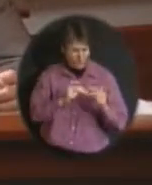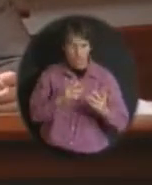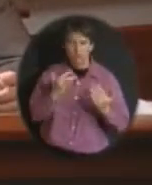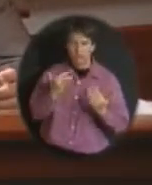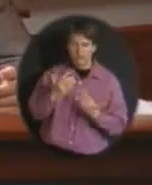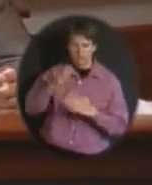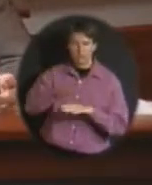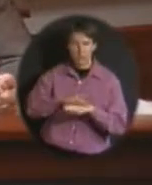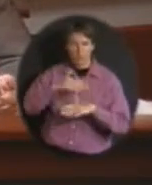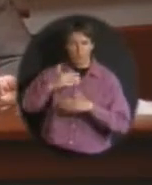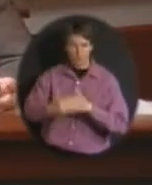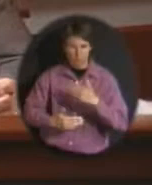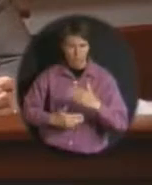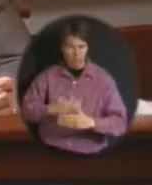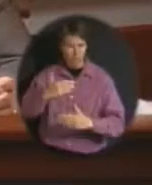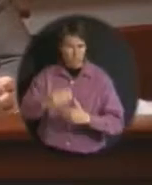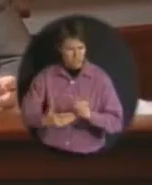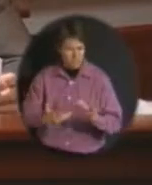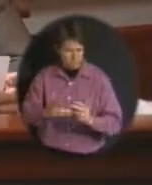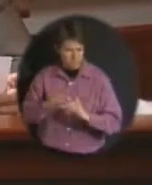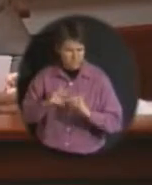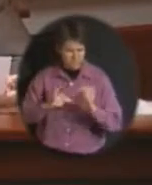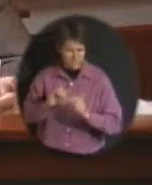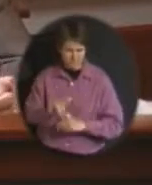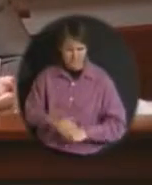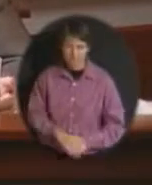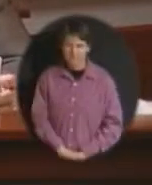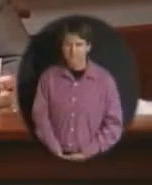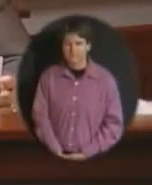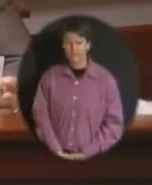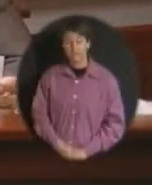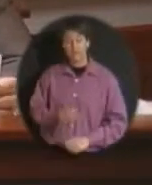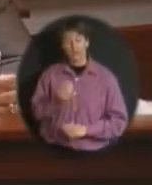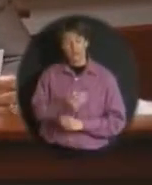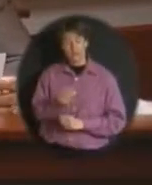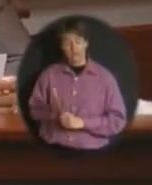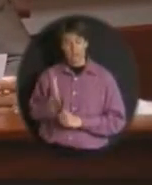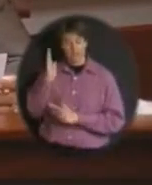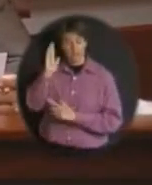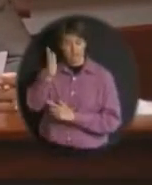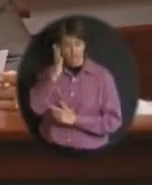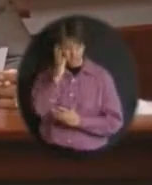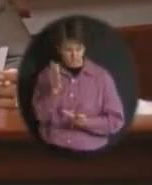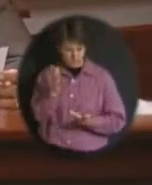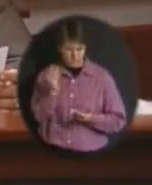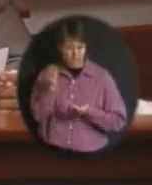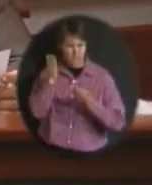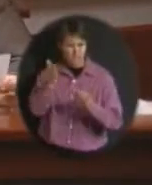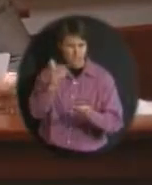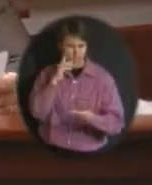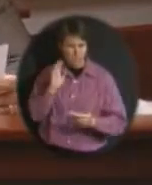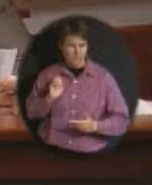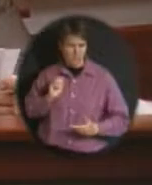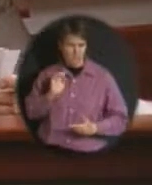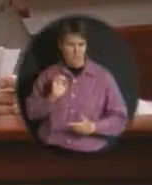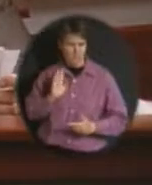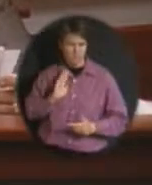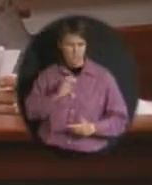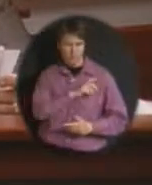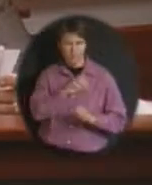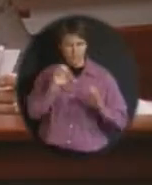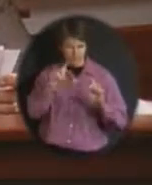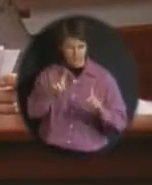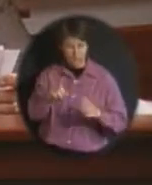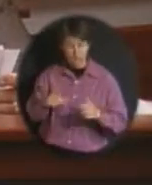issue. Wanted to mention several presentations that I'll be bringing in the future to the Board of Education. And the first is in reference